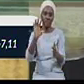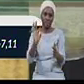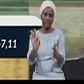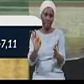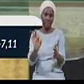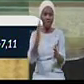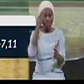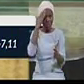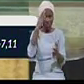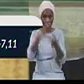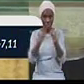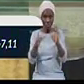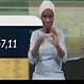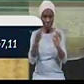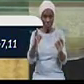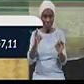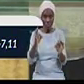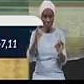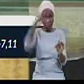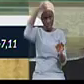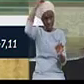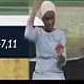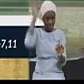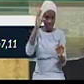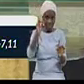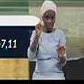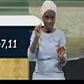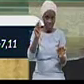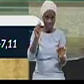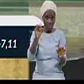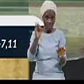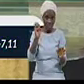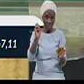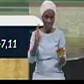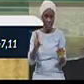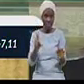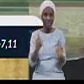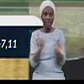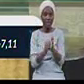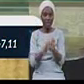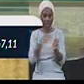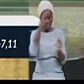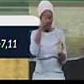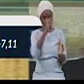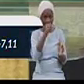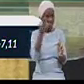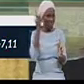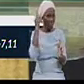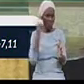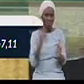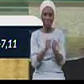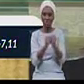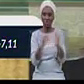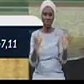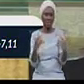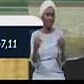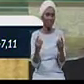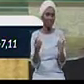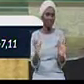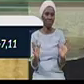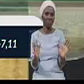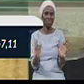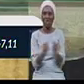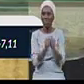you know the life of Daniel. He was faultless, he was spotless, he was sinless. He did